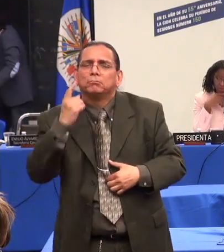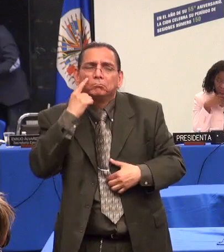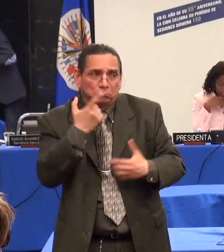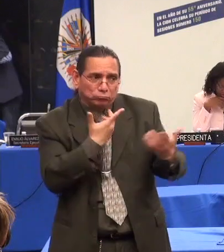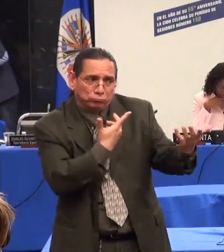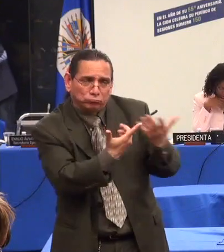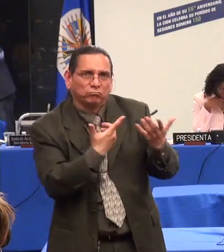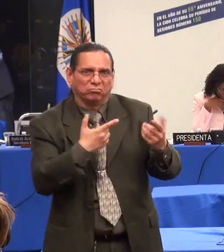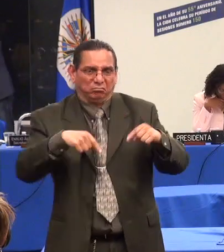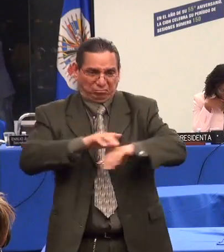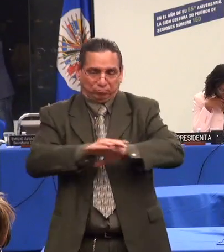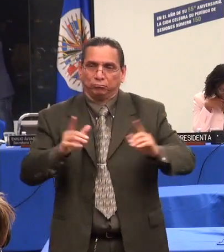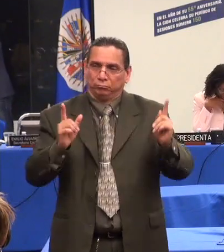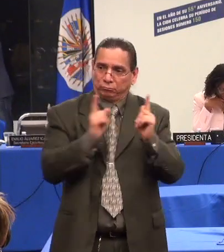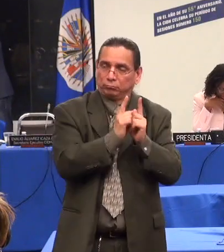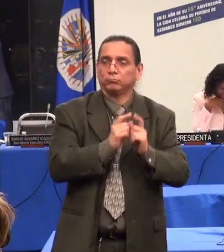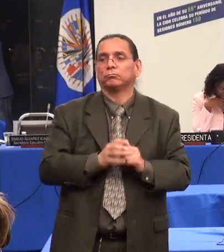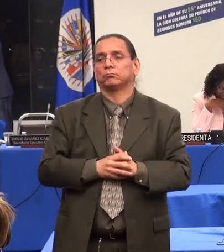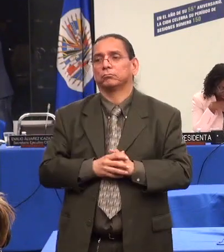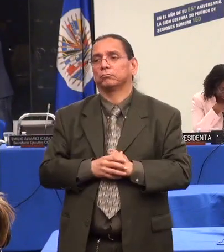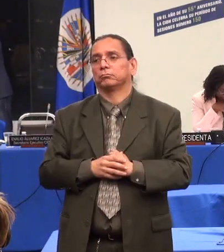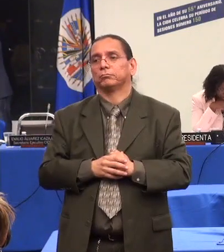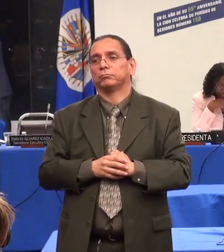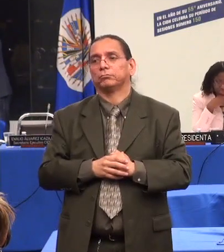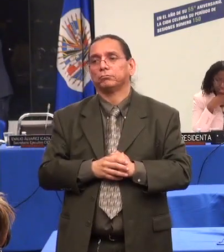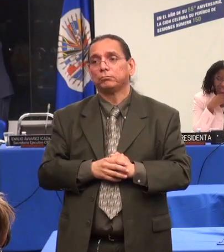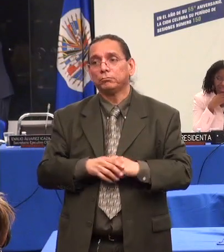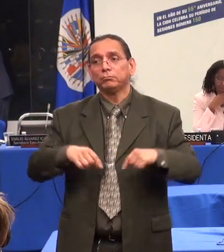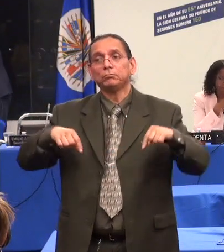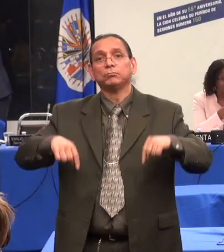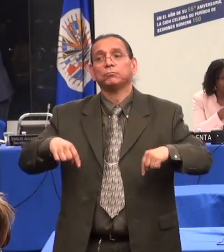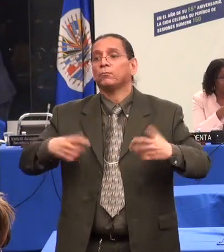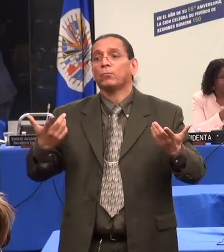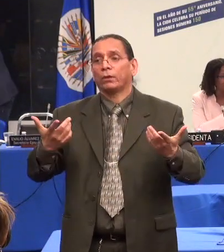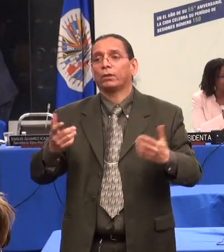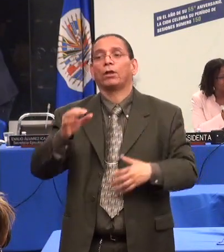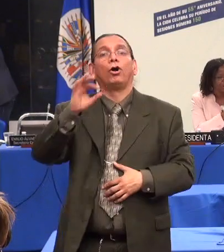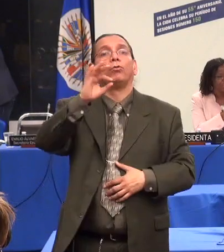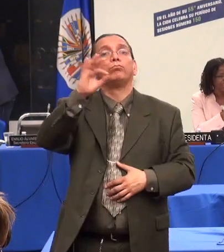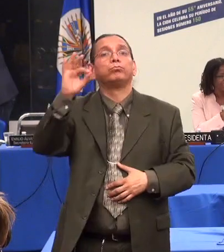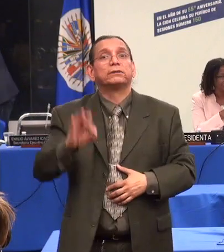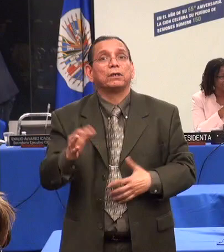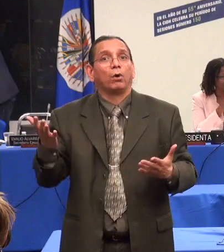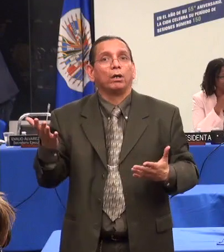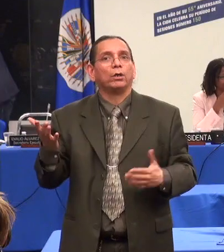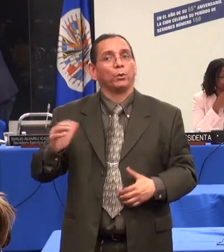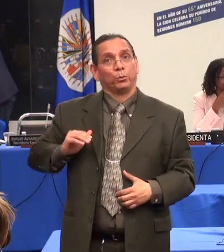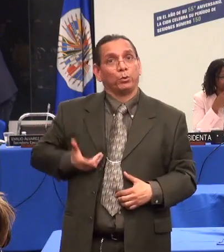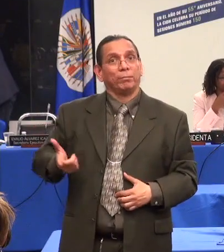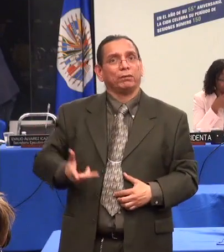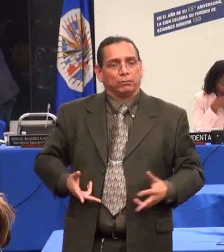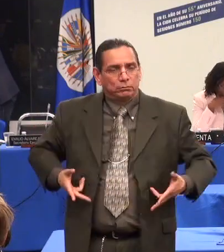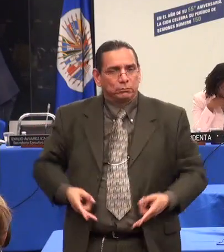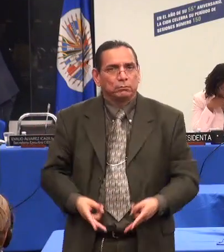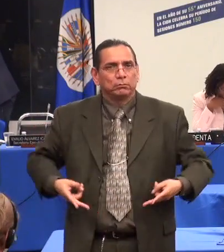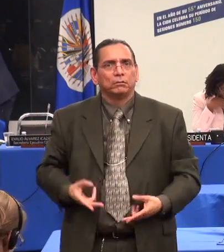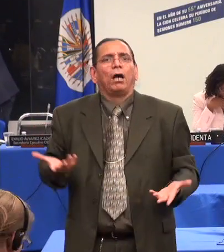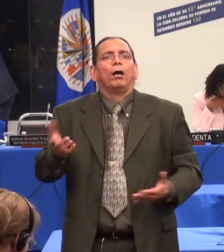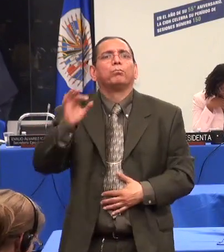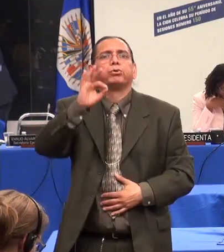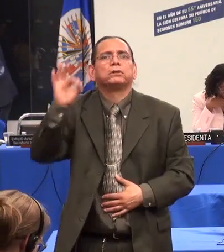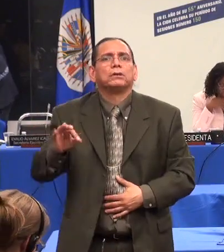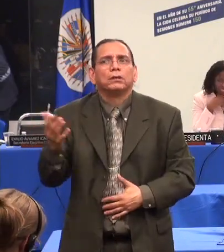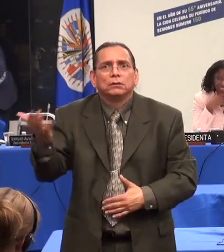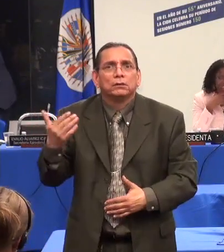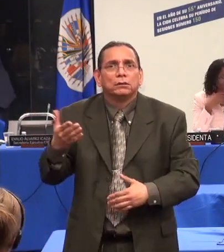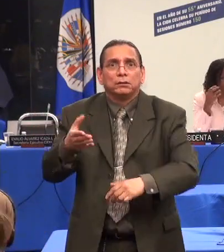persons, women with disabilities. And finally, a question, and we know that you can't answer them in this short period,